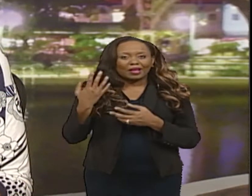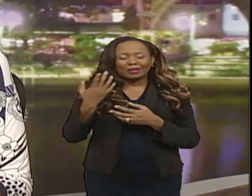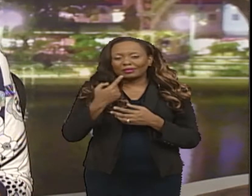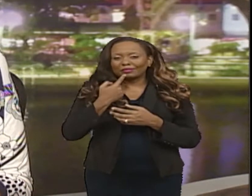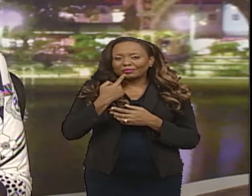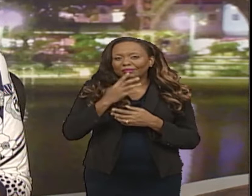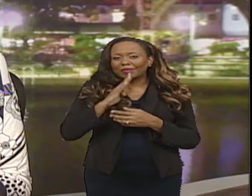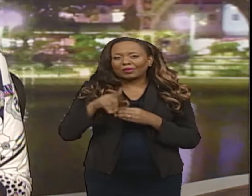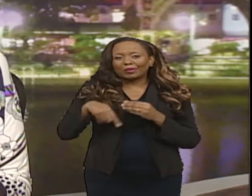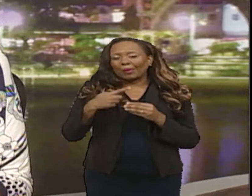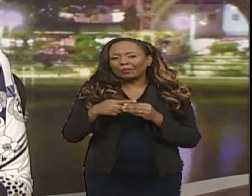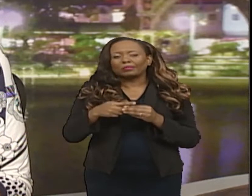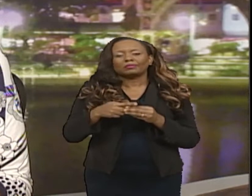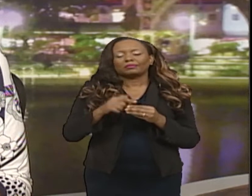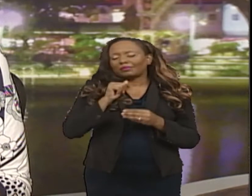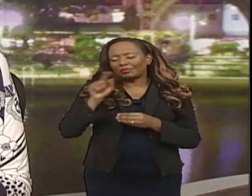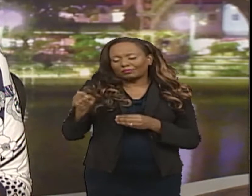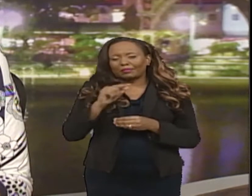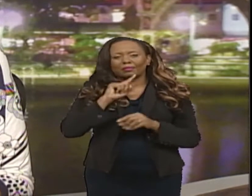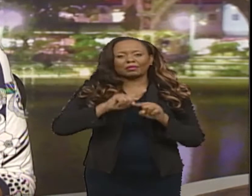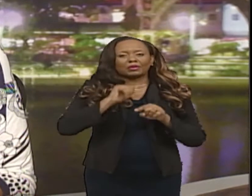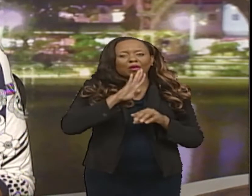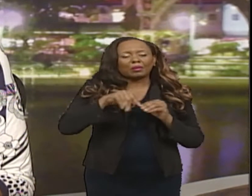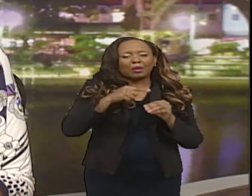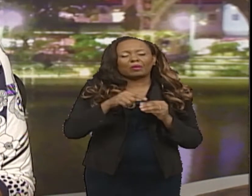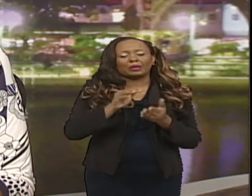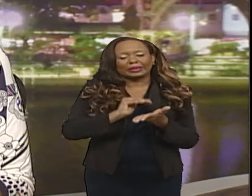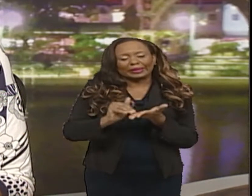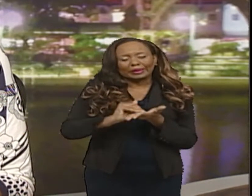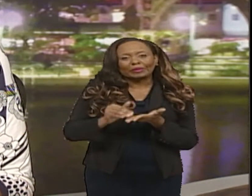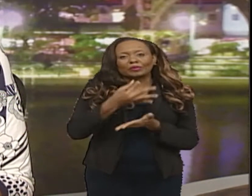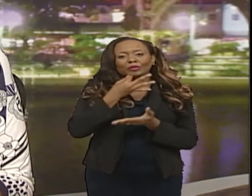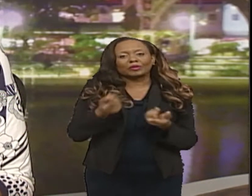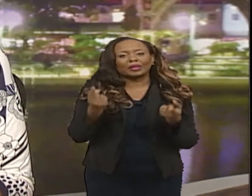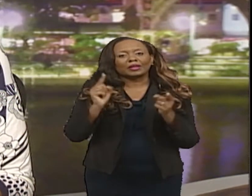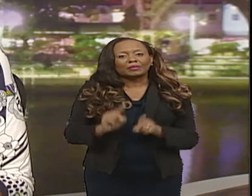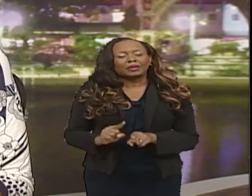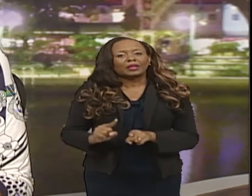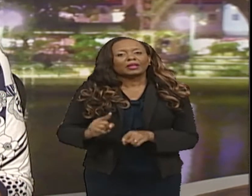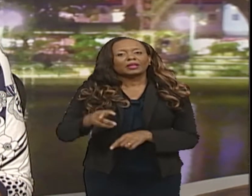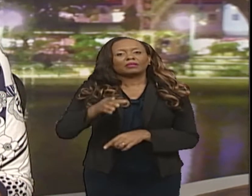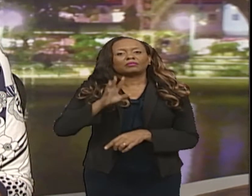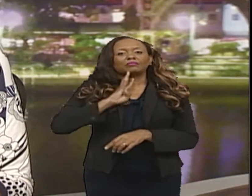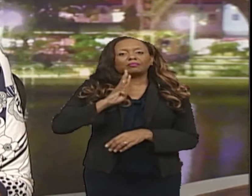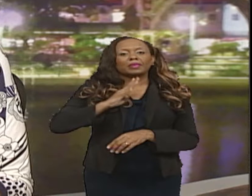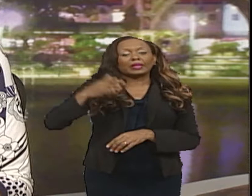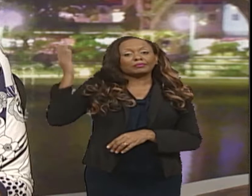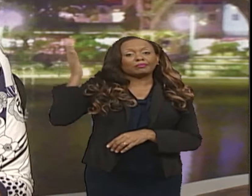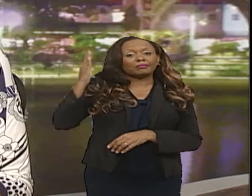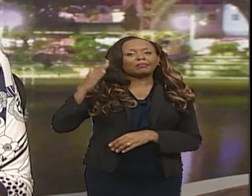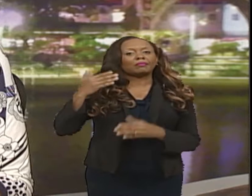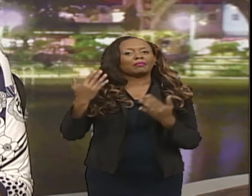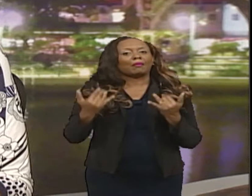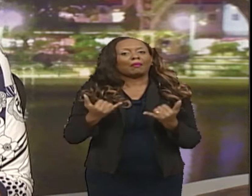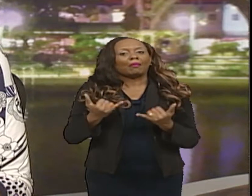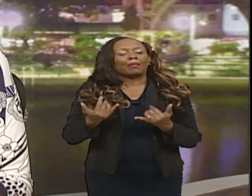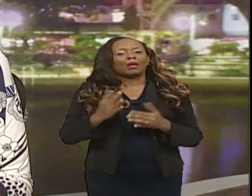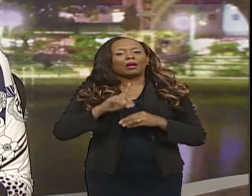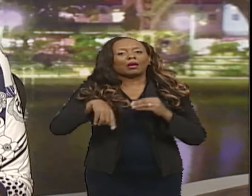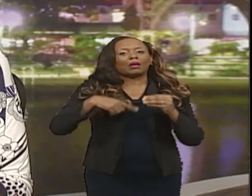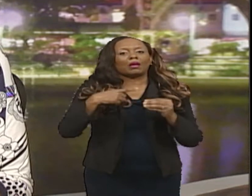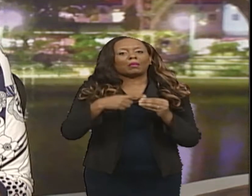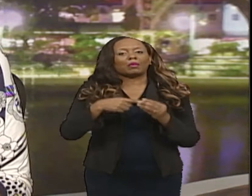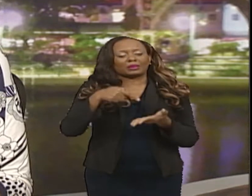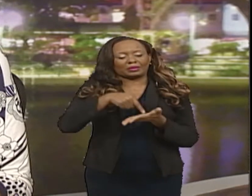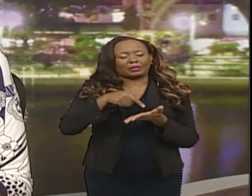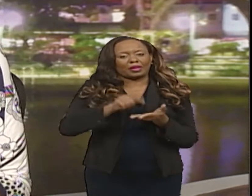the upcoming layoffs of public sector workers. Senator Walcott was speaking in the Upper House during debate on the Debt Holder Approval of